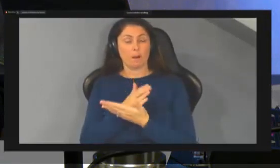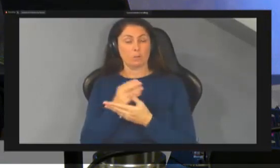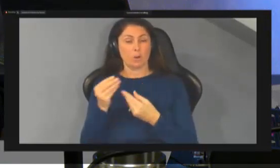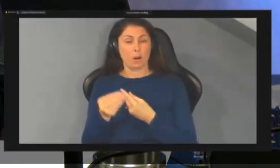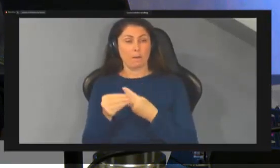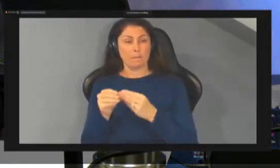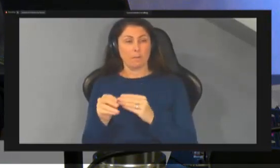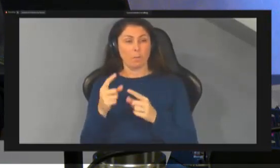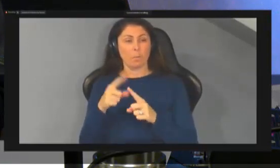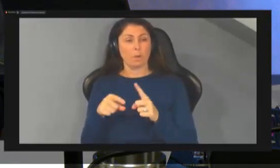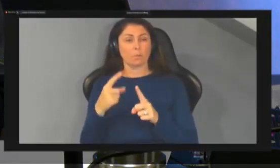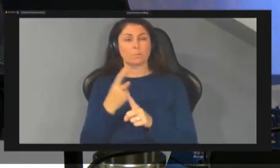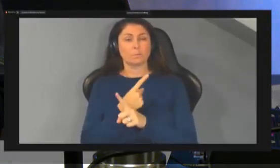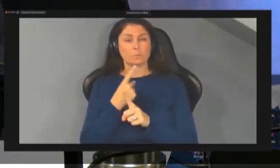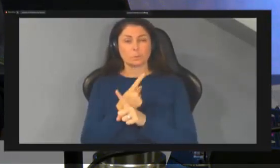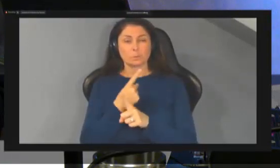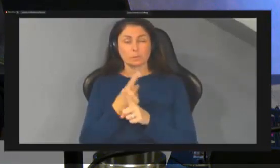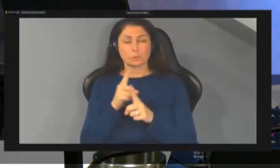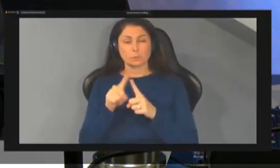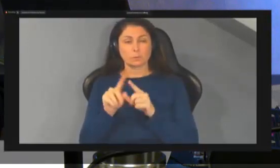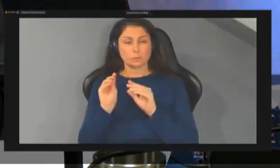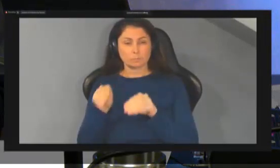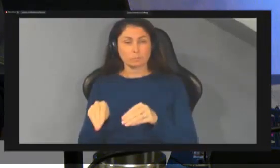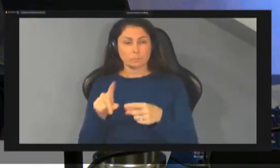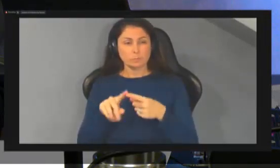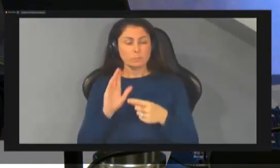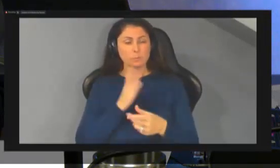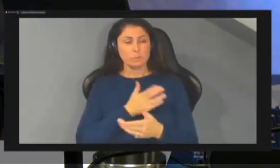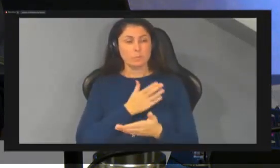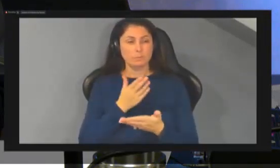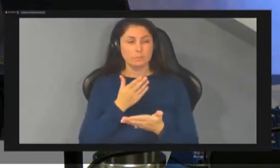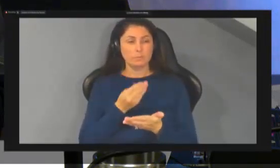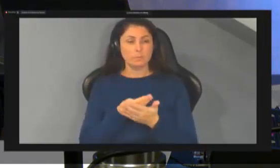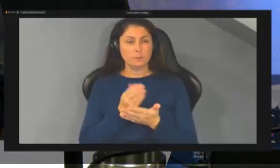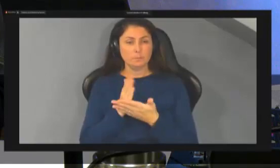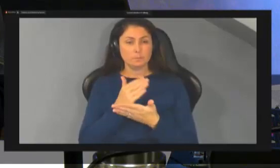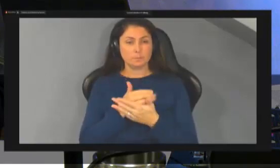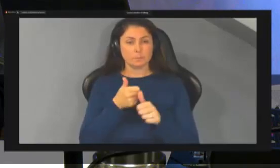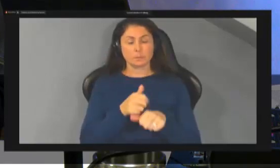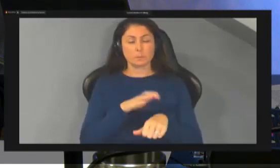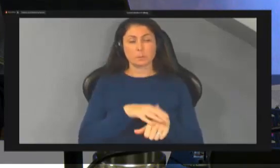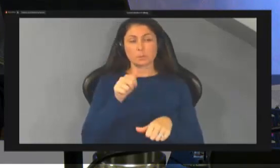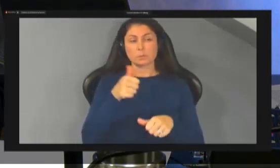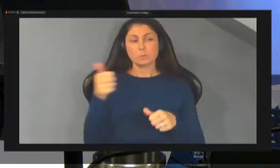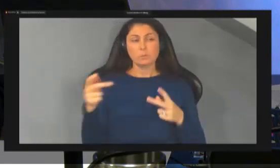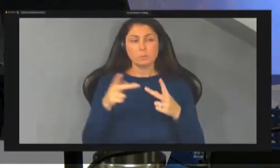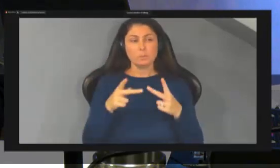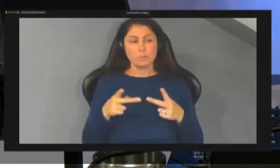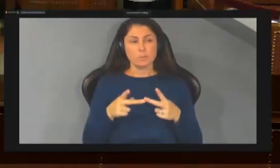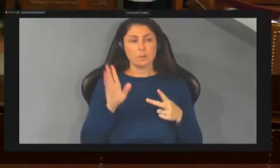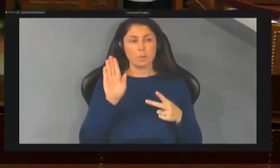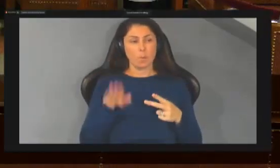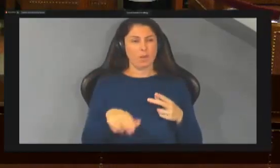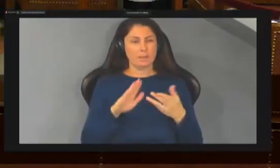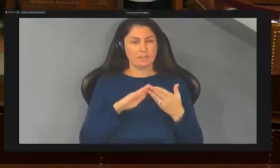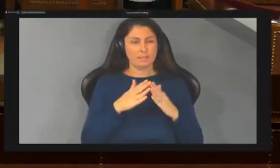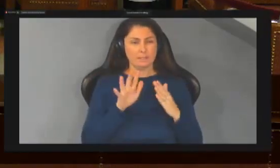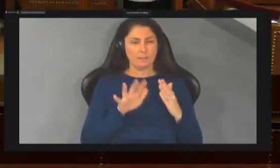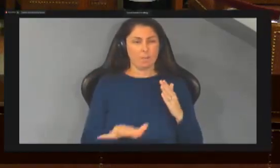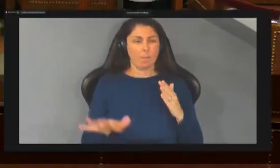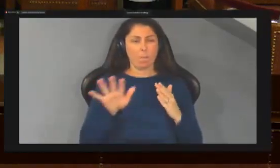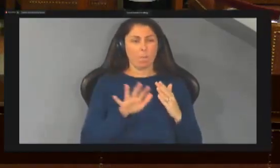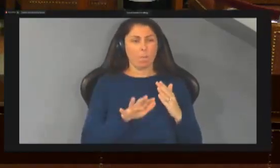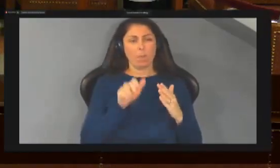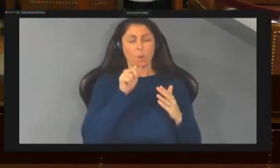most appropriate to insert into our budget based upon other positions throughout the city. That's how, so. Right, but we're sort of. It wasn't